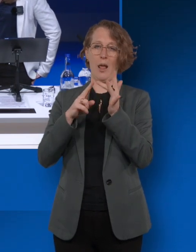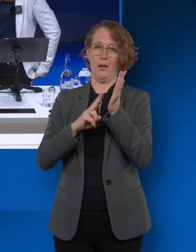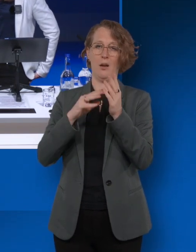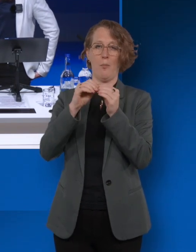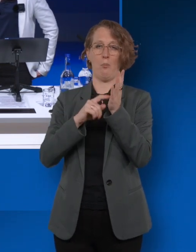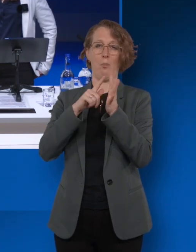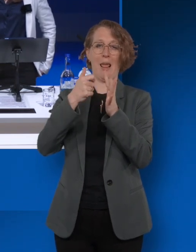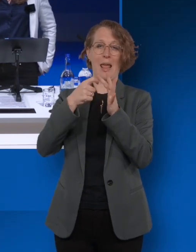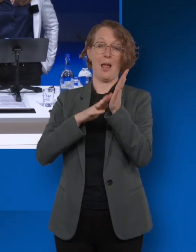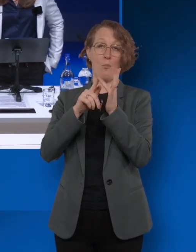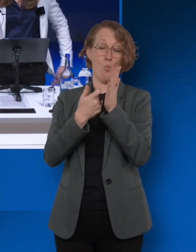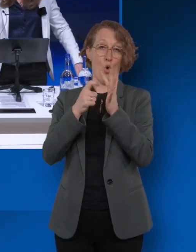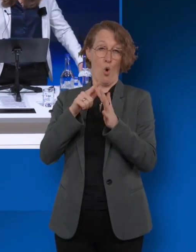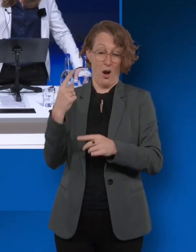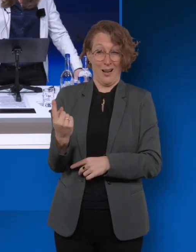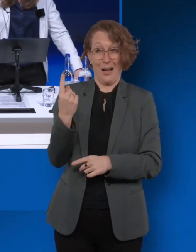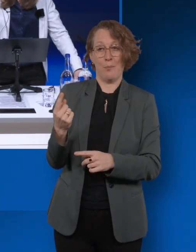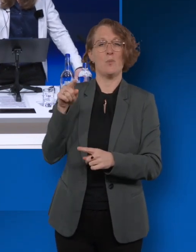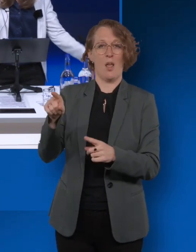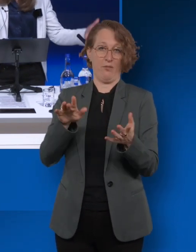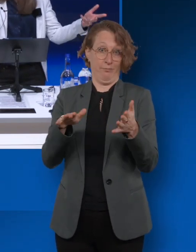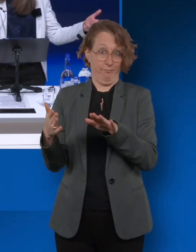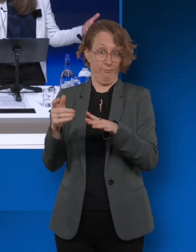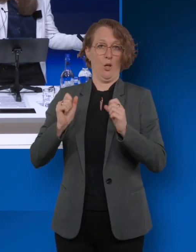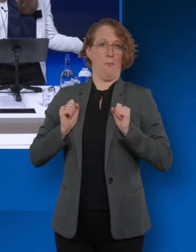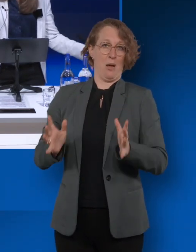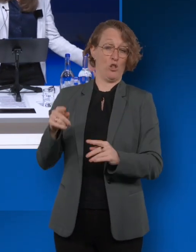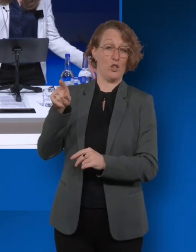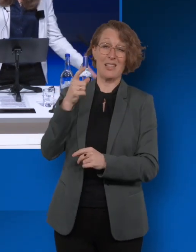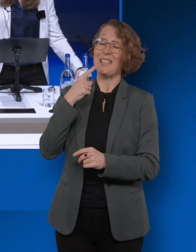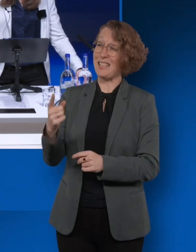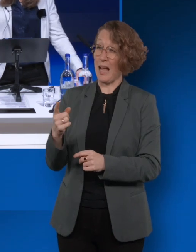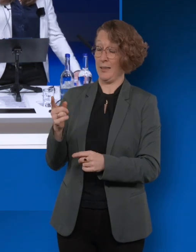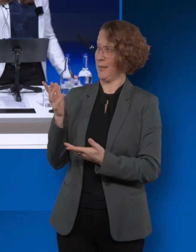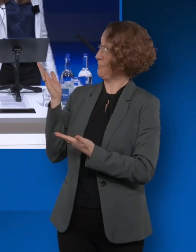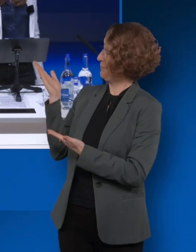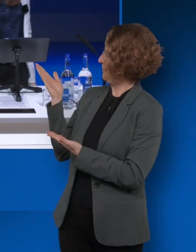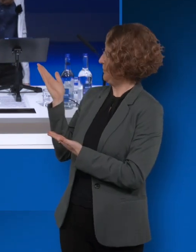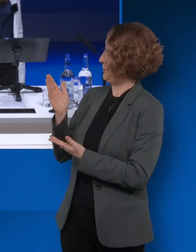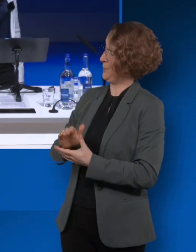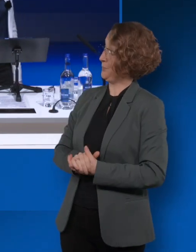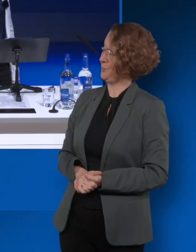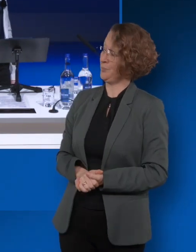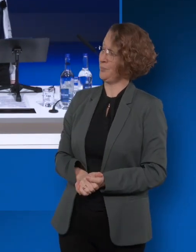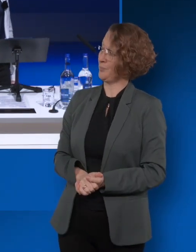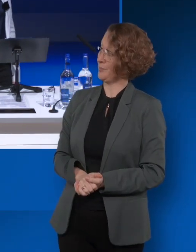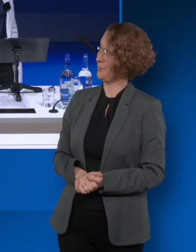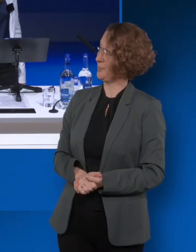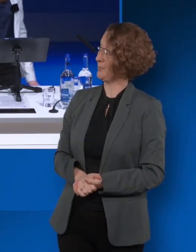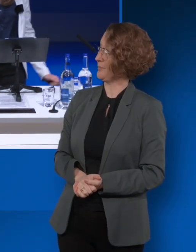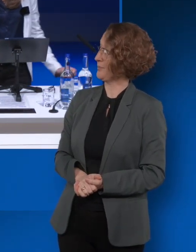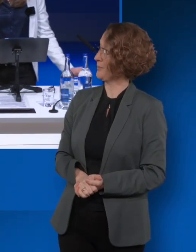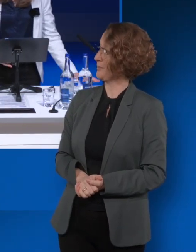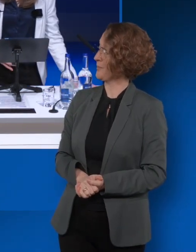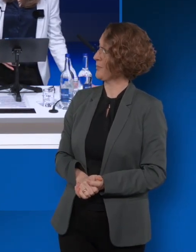of Neuroscience at Oxford University and a Royal Society Fellow, said that the human brain is a machine which alone